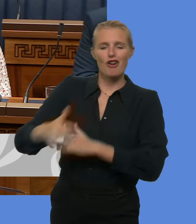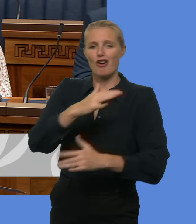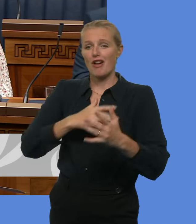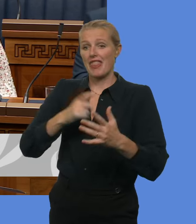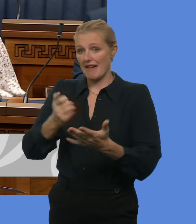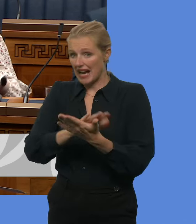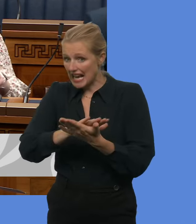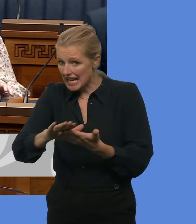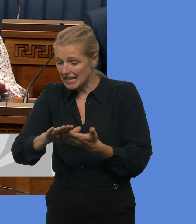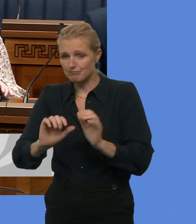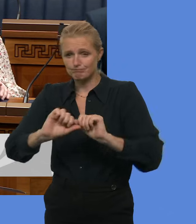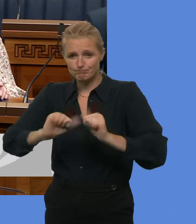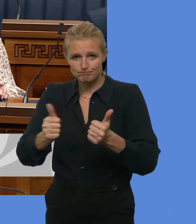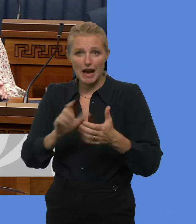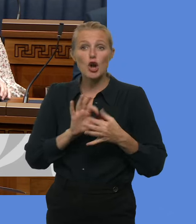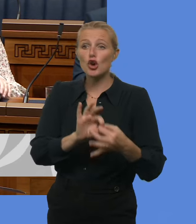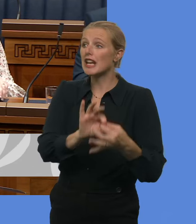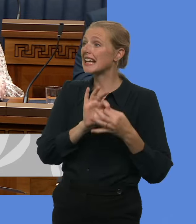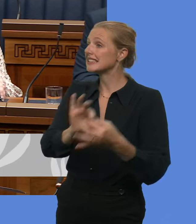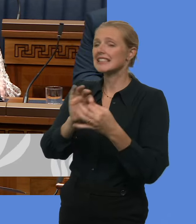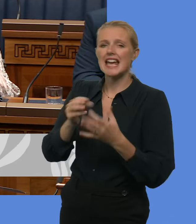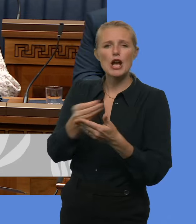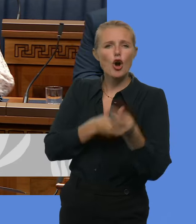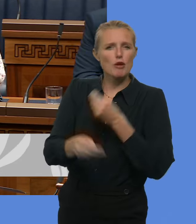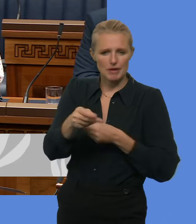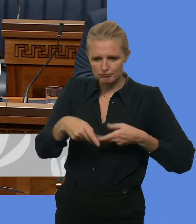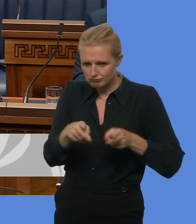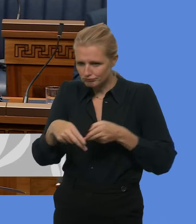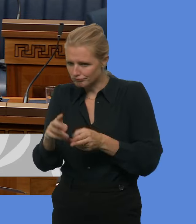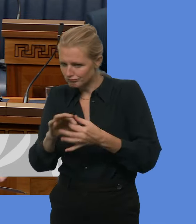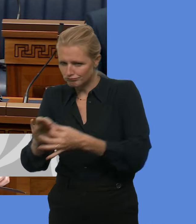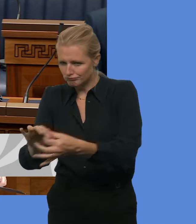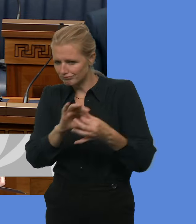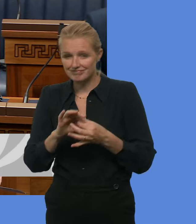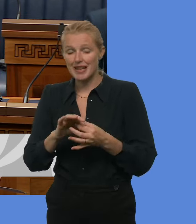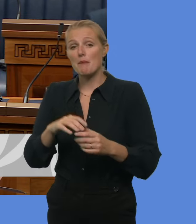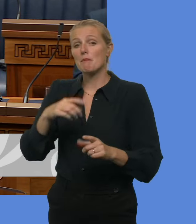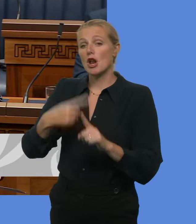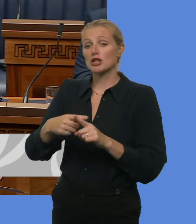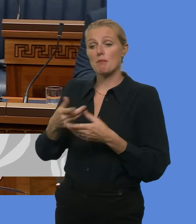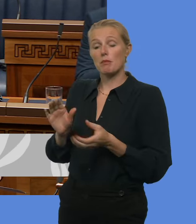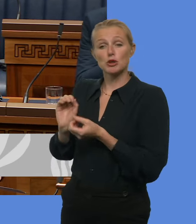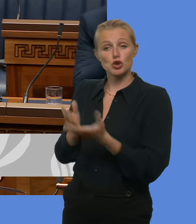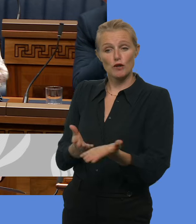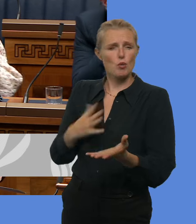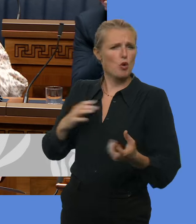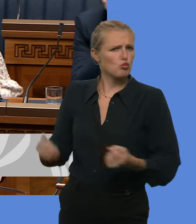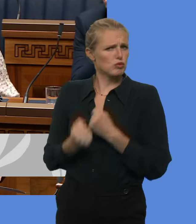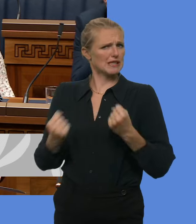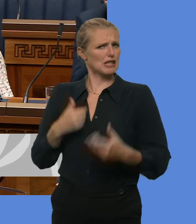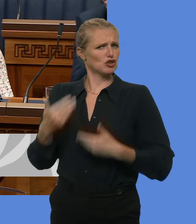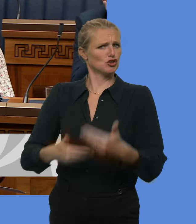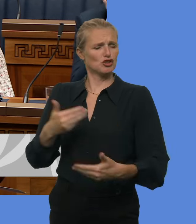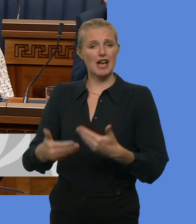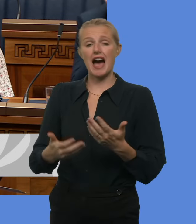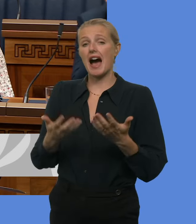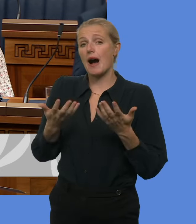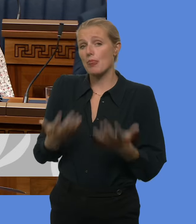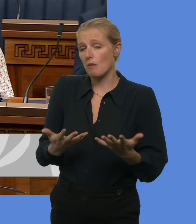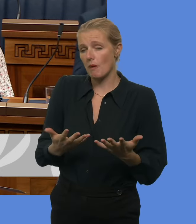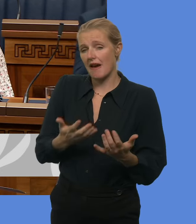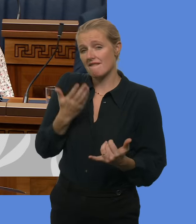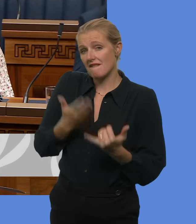and a competitive and connected economy. It also seeks to build resilience in public services. We are currently considering the final draft, after